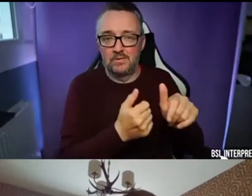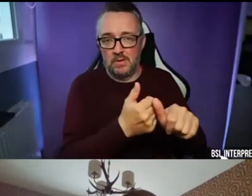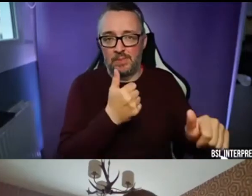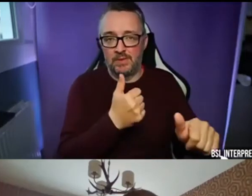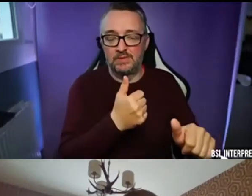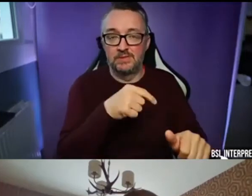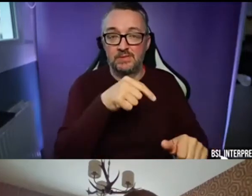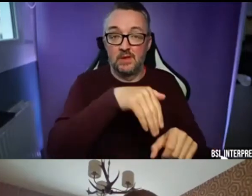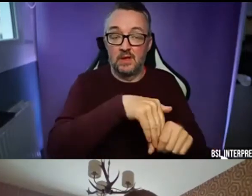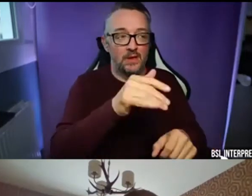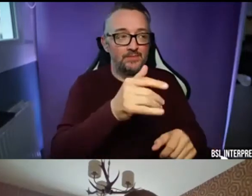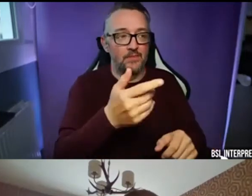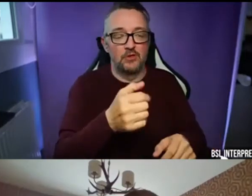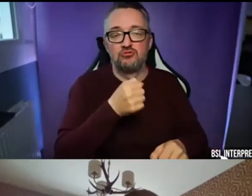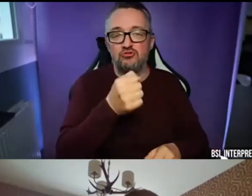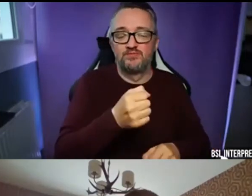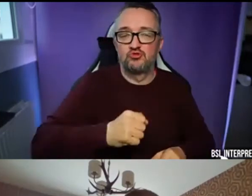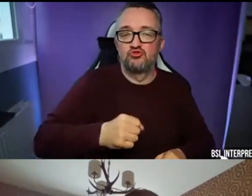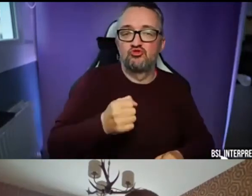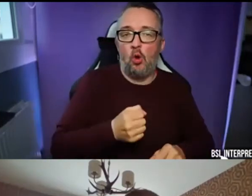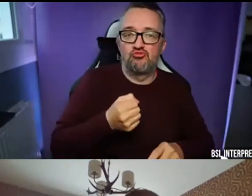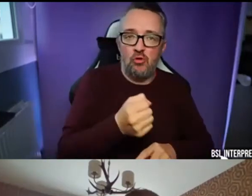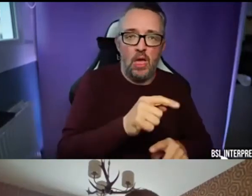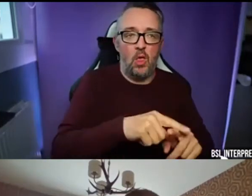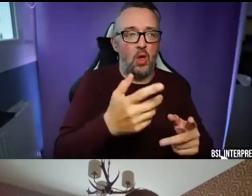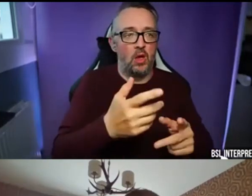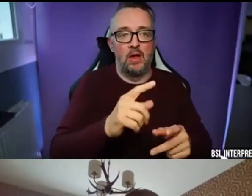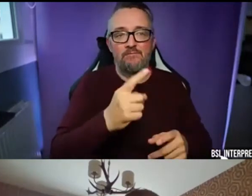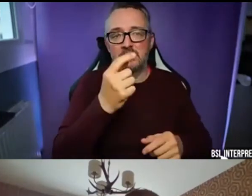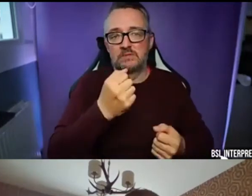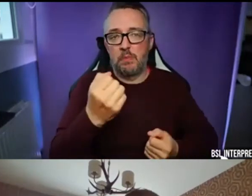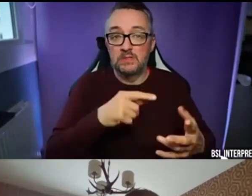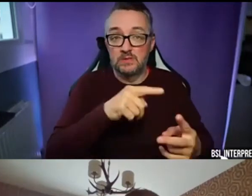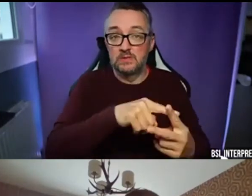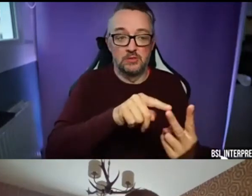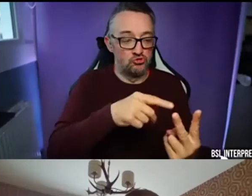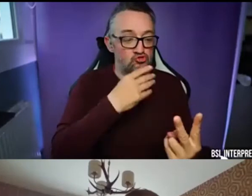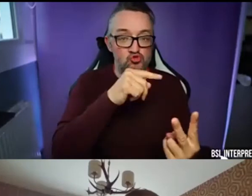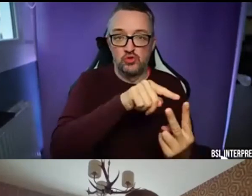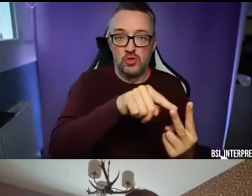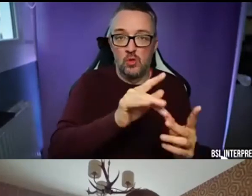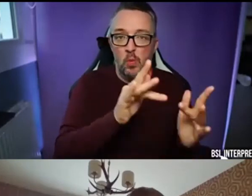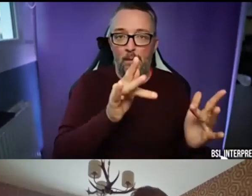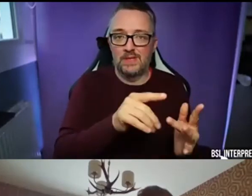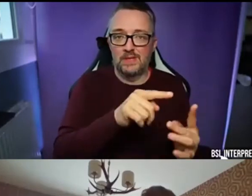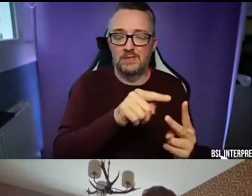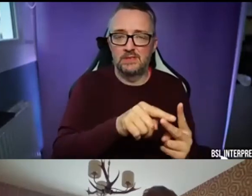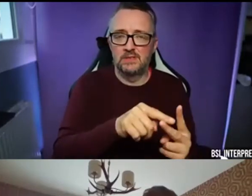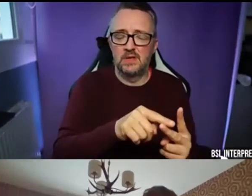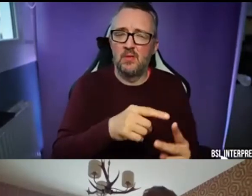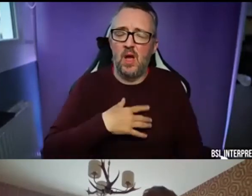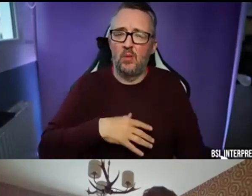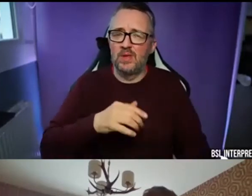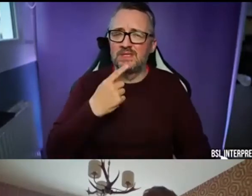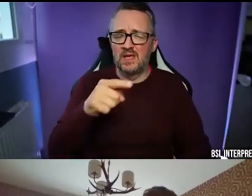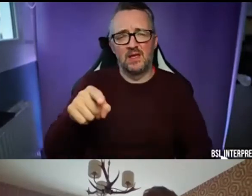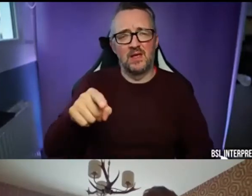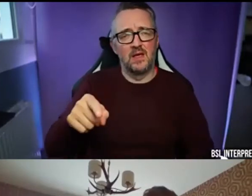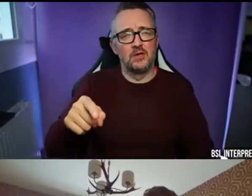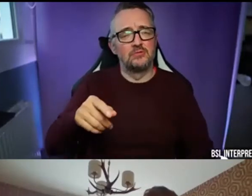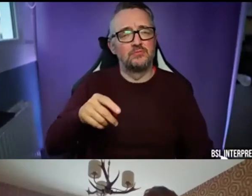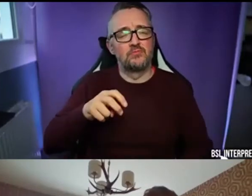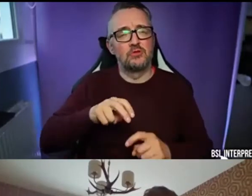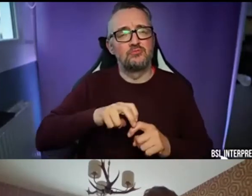planners within those. And it made an interesting point that we were wondering what the benefit of using Traveline